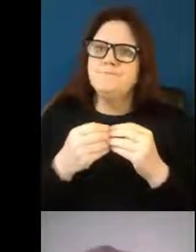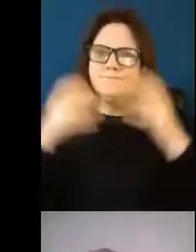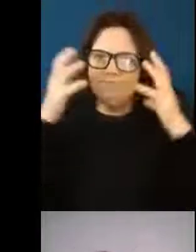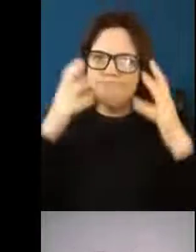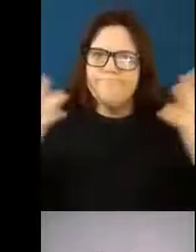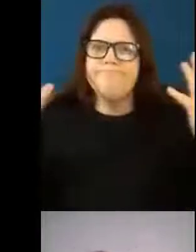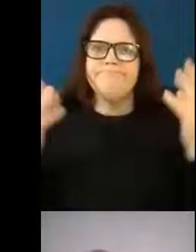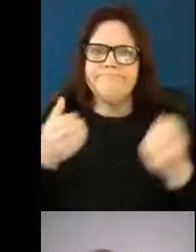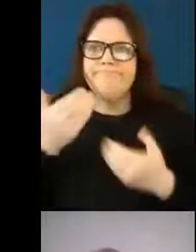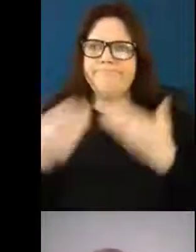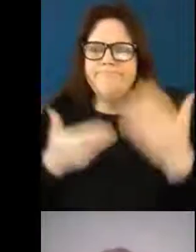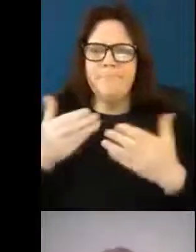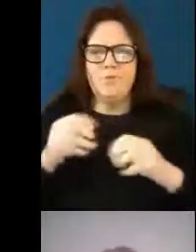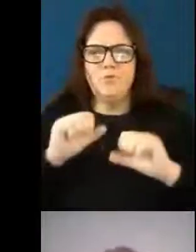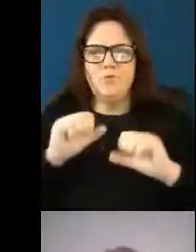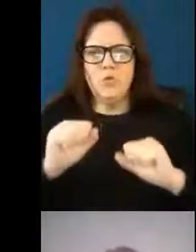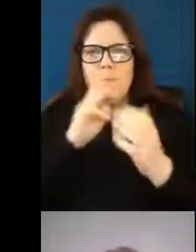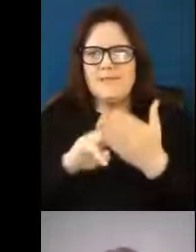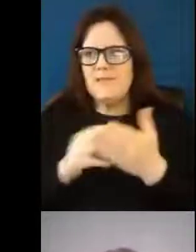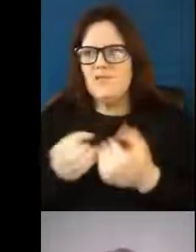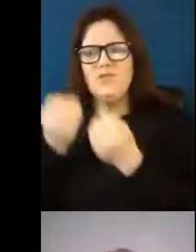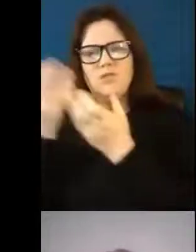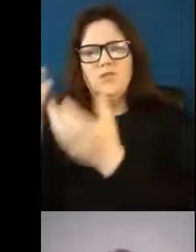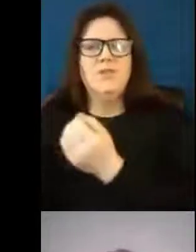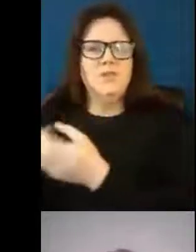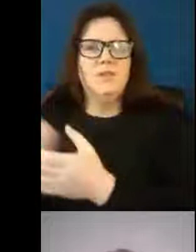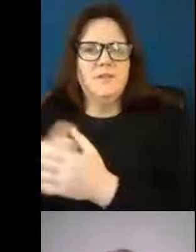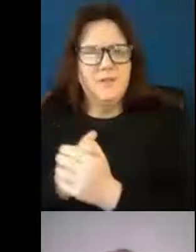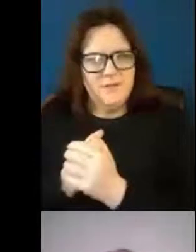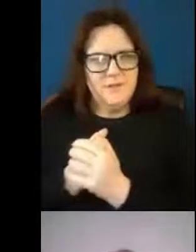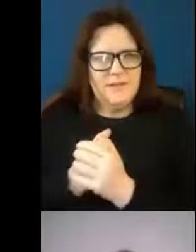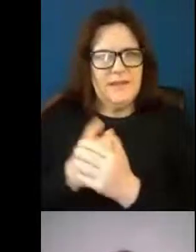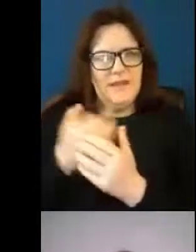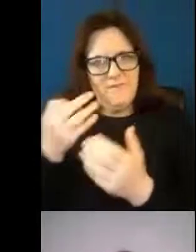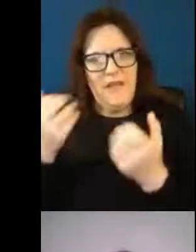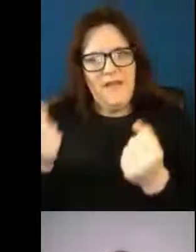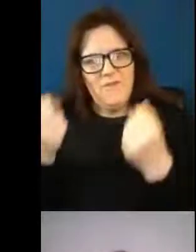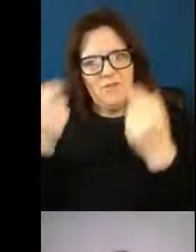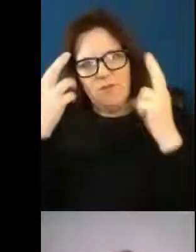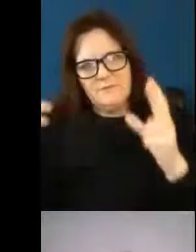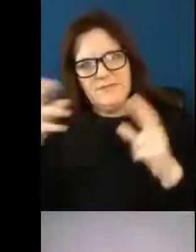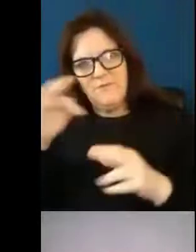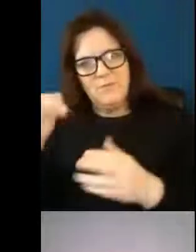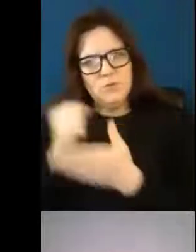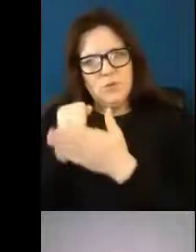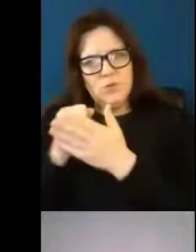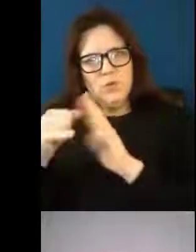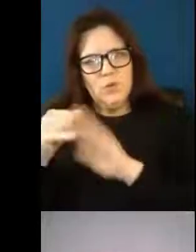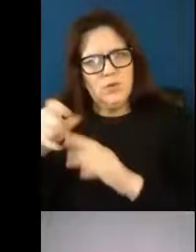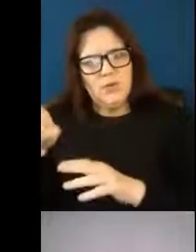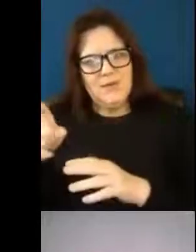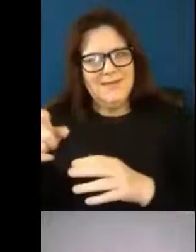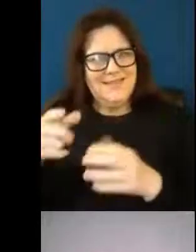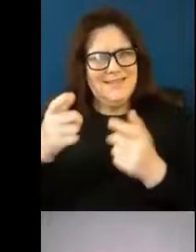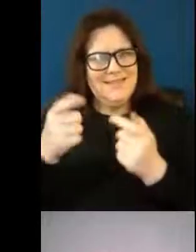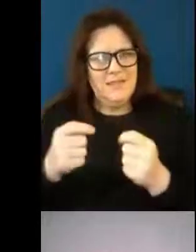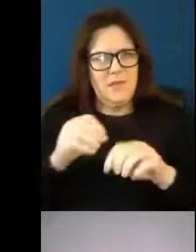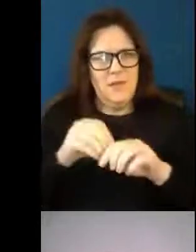amplify your message. If there are representatives from the student union who are sitting on